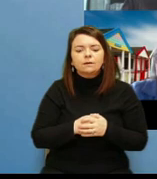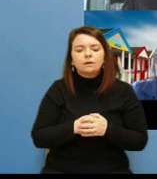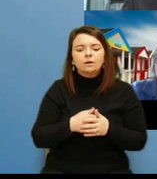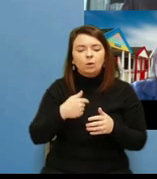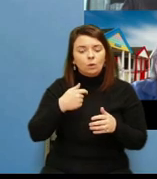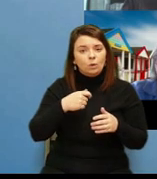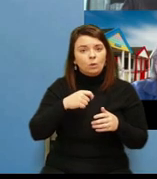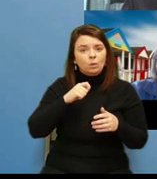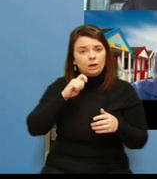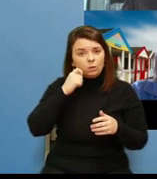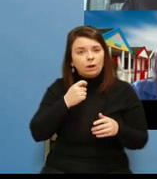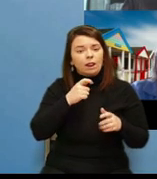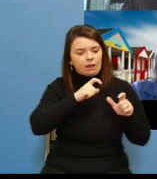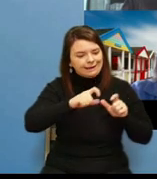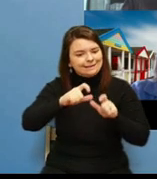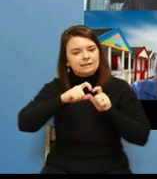We